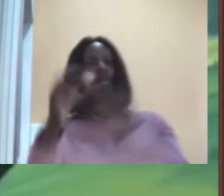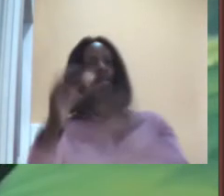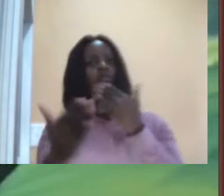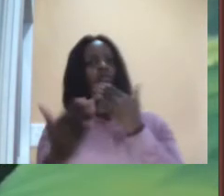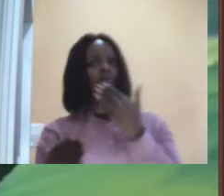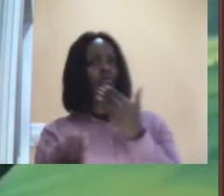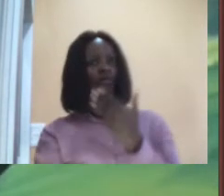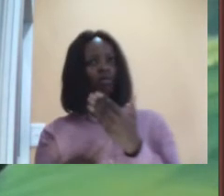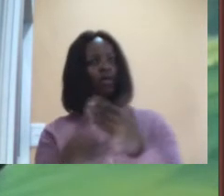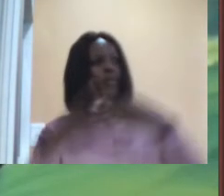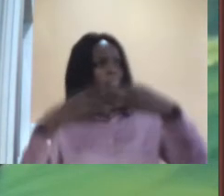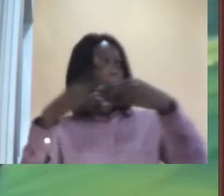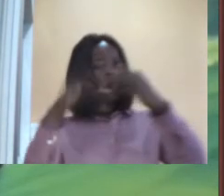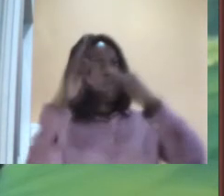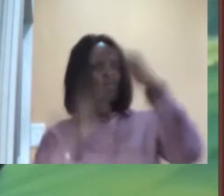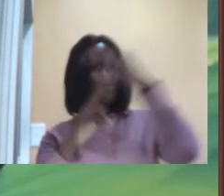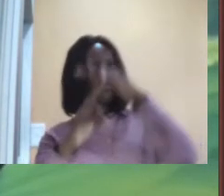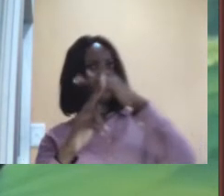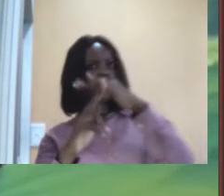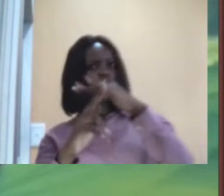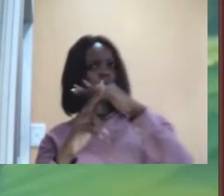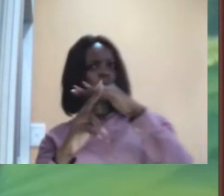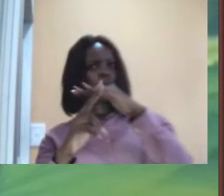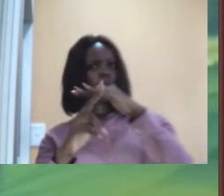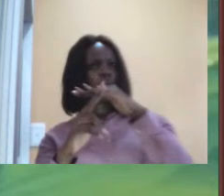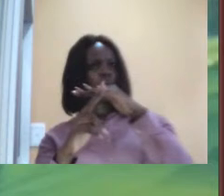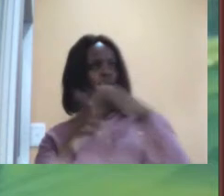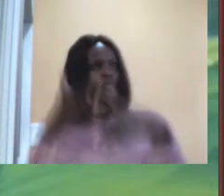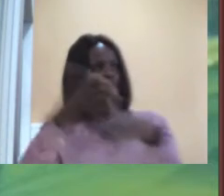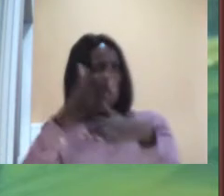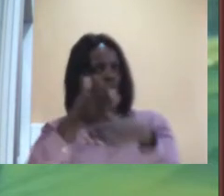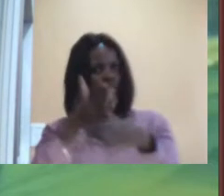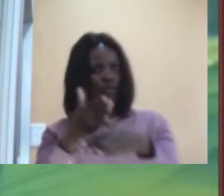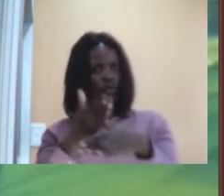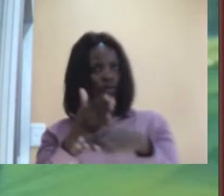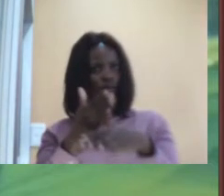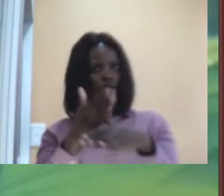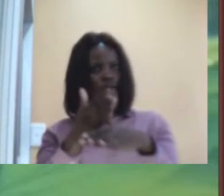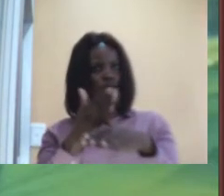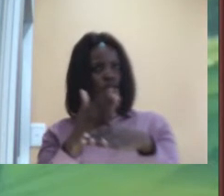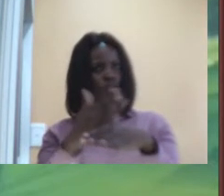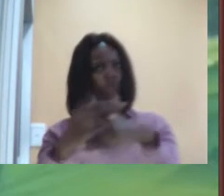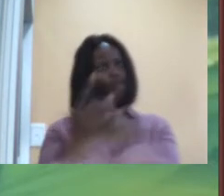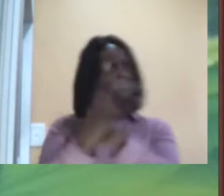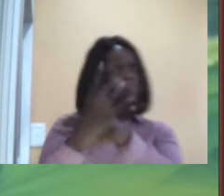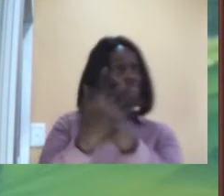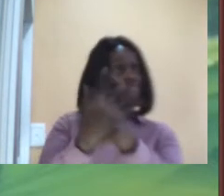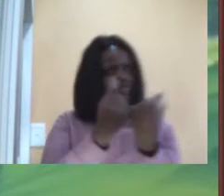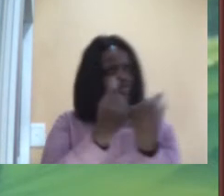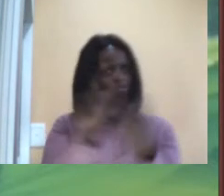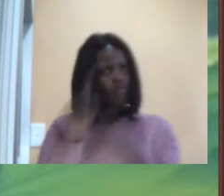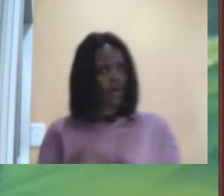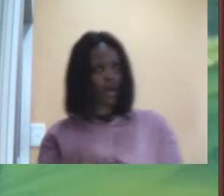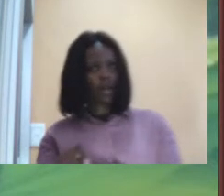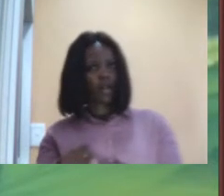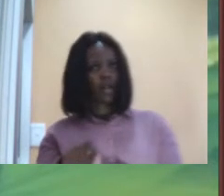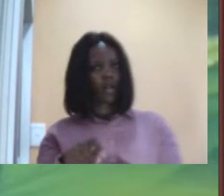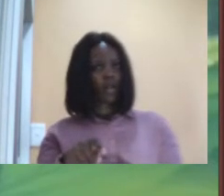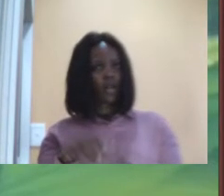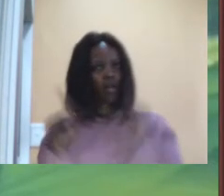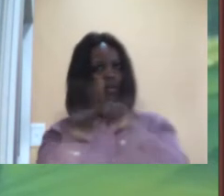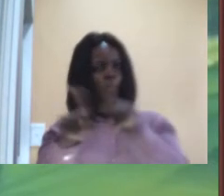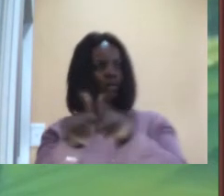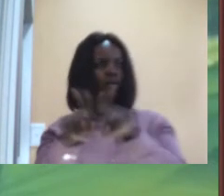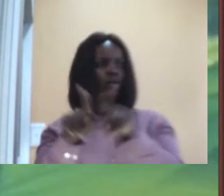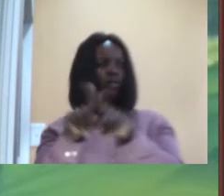Honourable Member, for the work that you have asked us to look at and say we